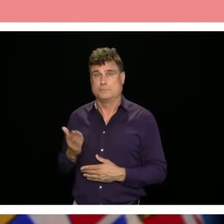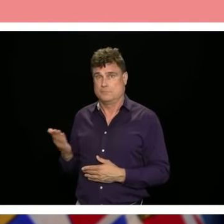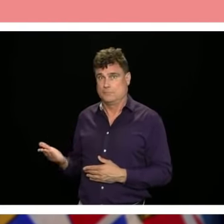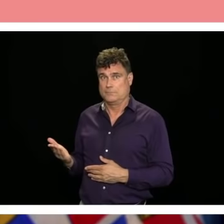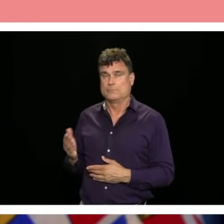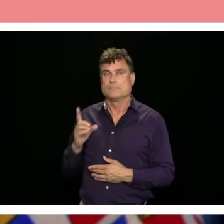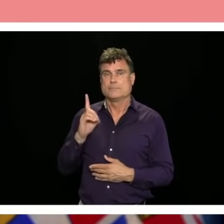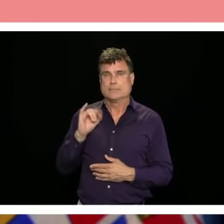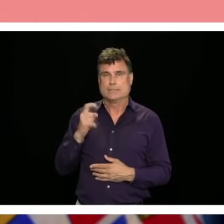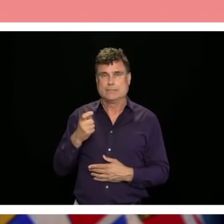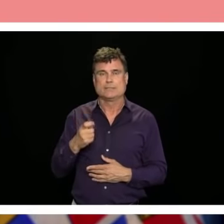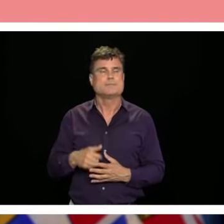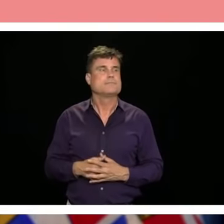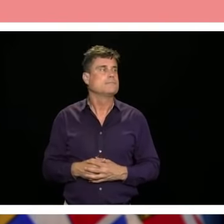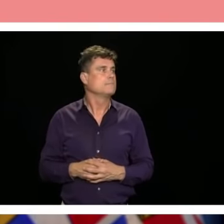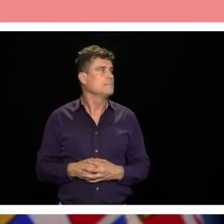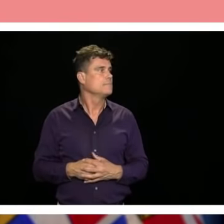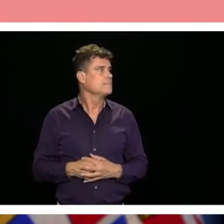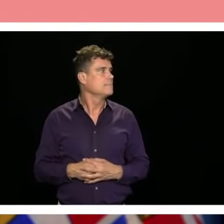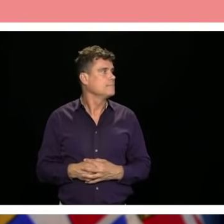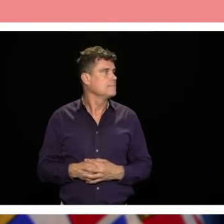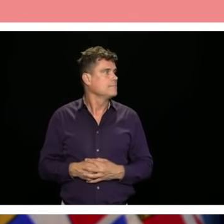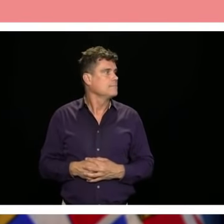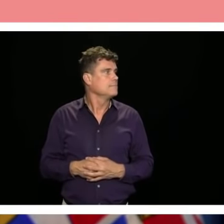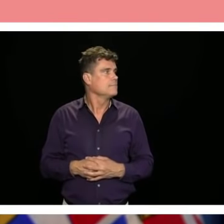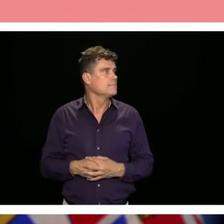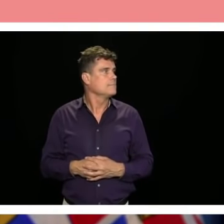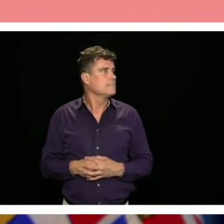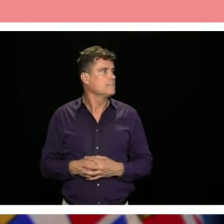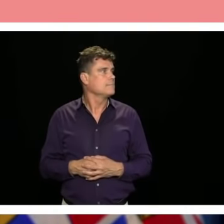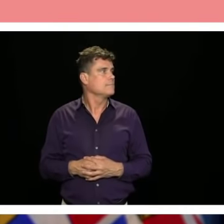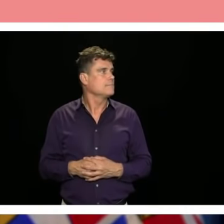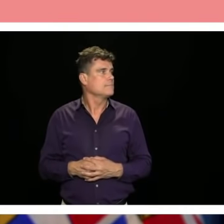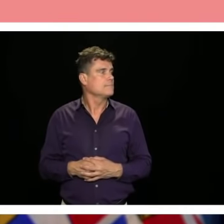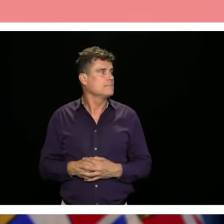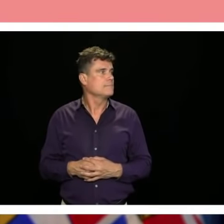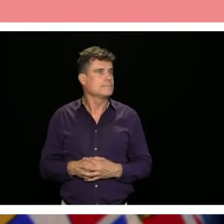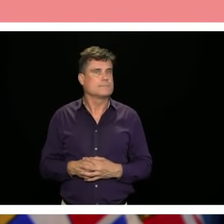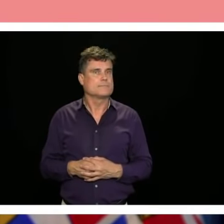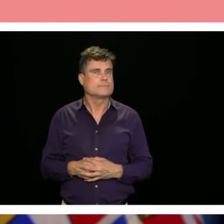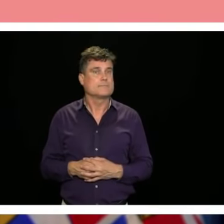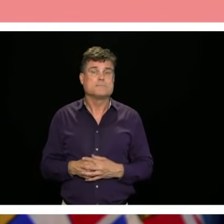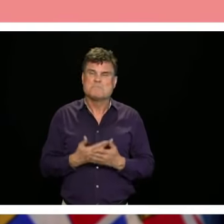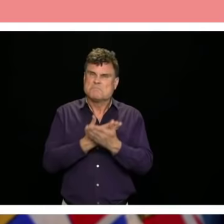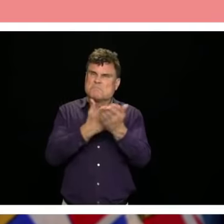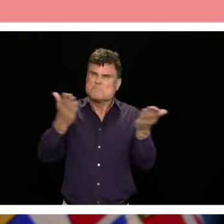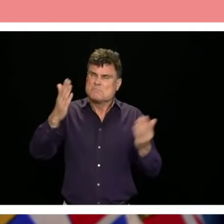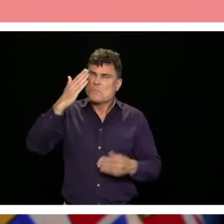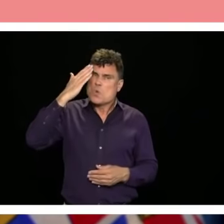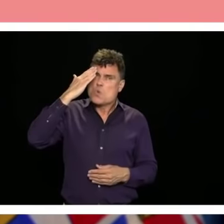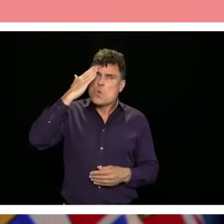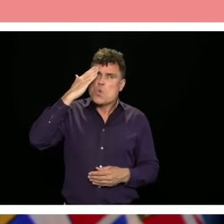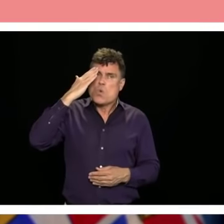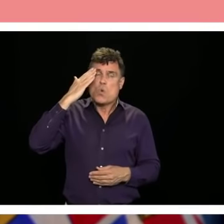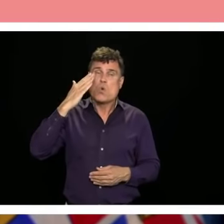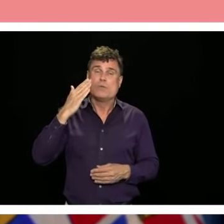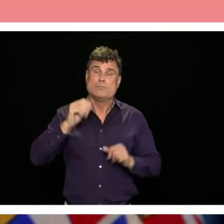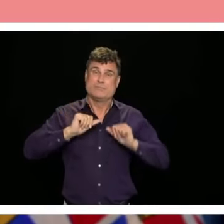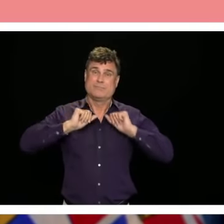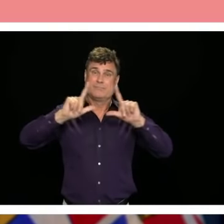for the coming weeks. So please continue to be kind, to be calm, and to be safe.